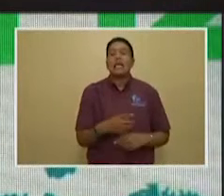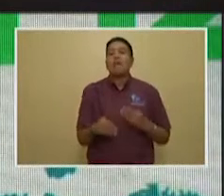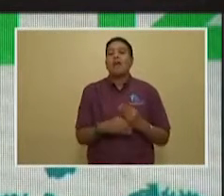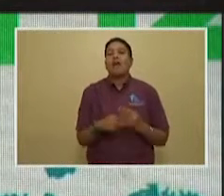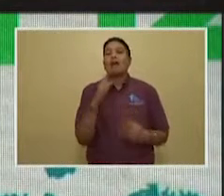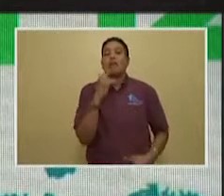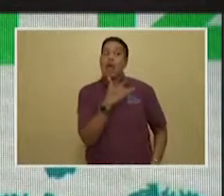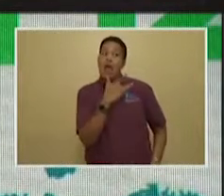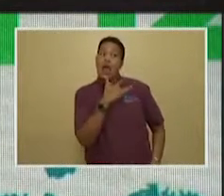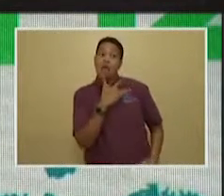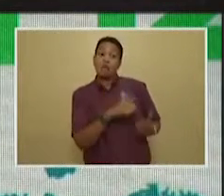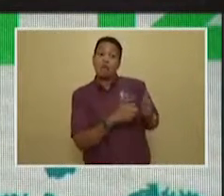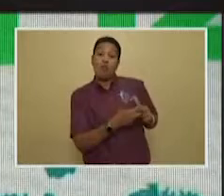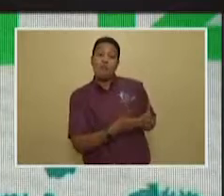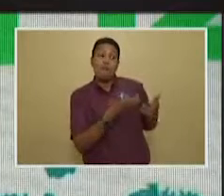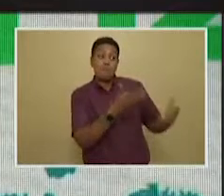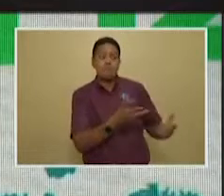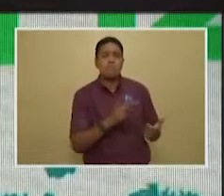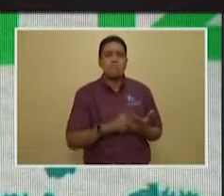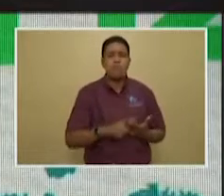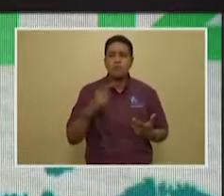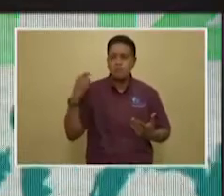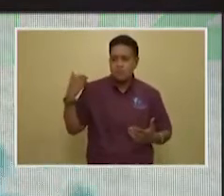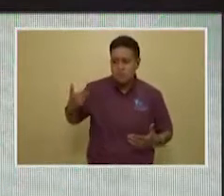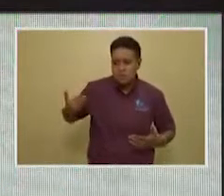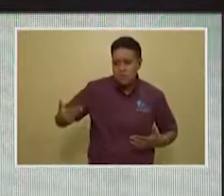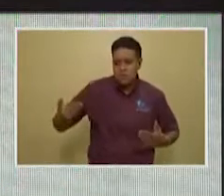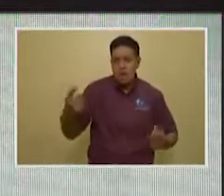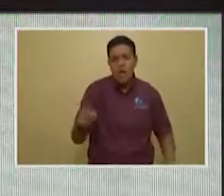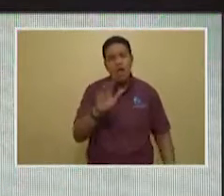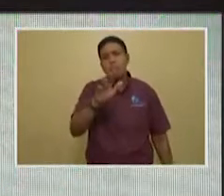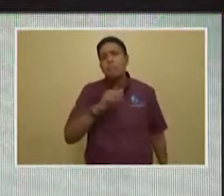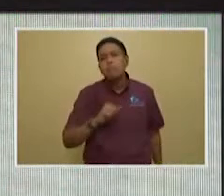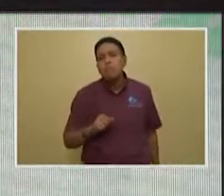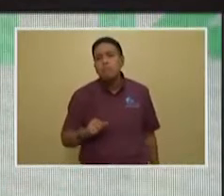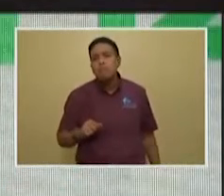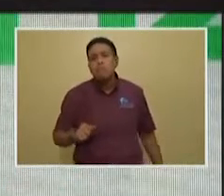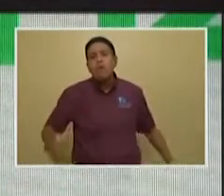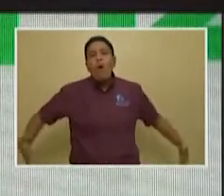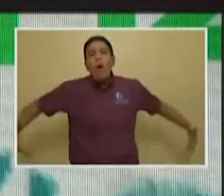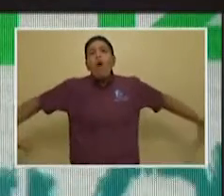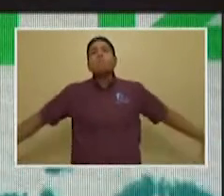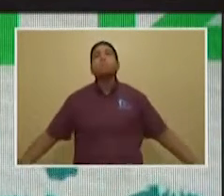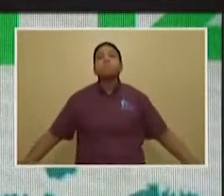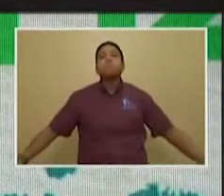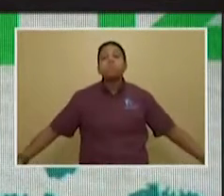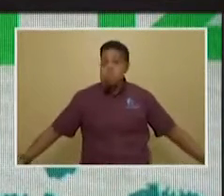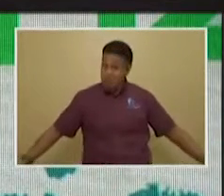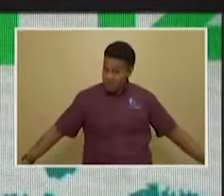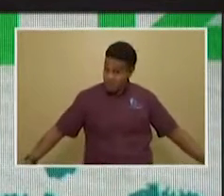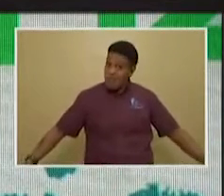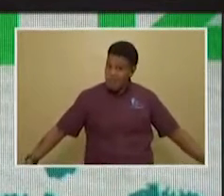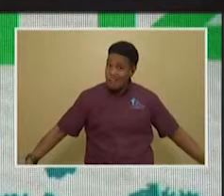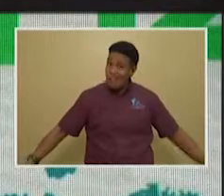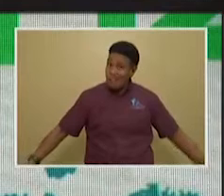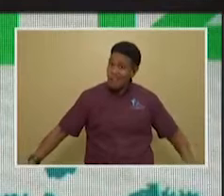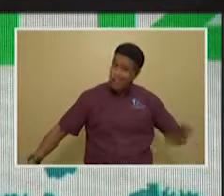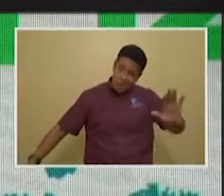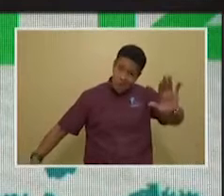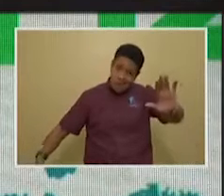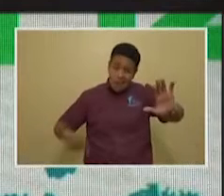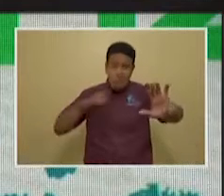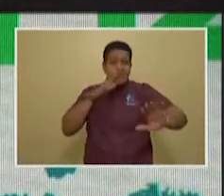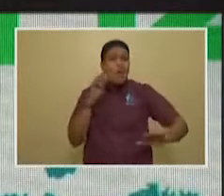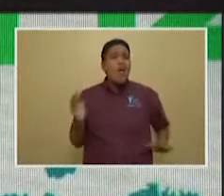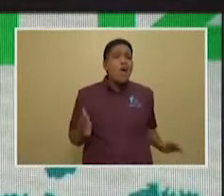Minister and Ministry of Education, Youth and Information virtual town hall looking at vaccine sensitization for